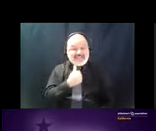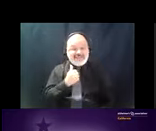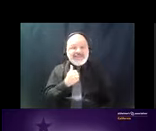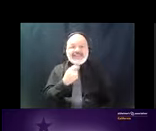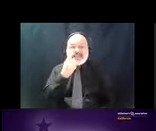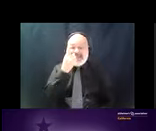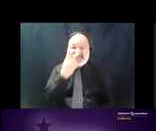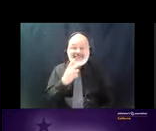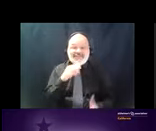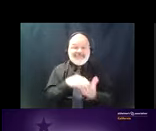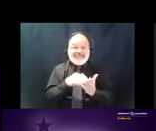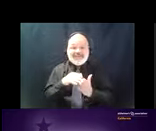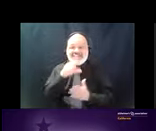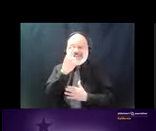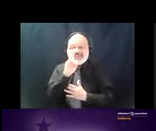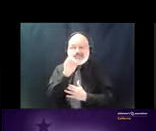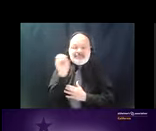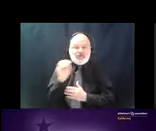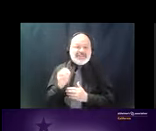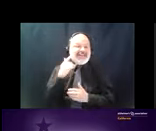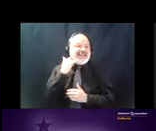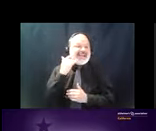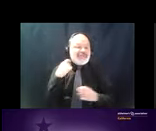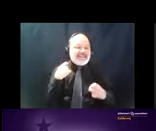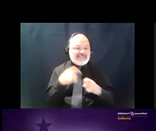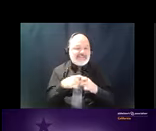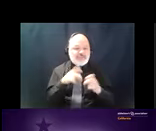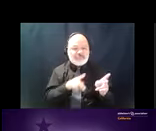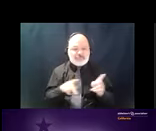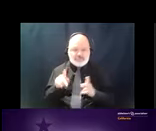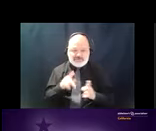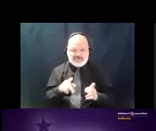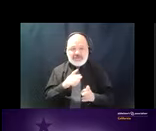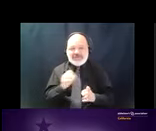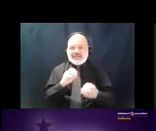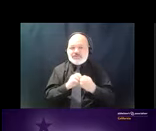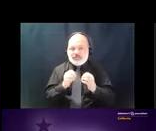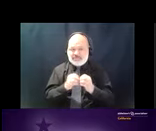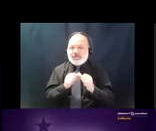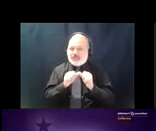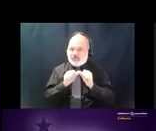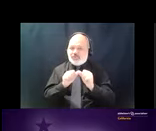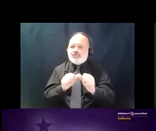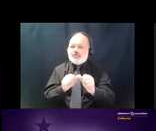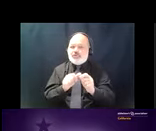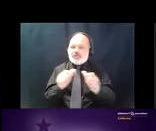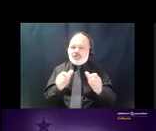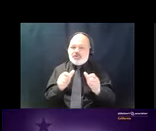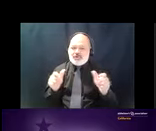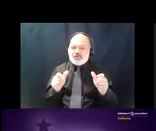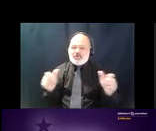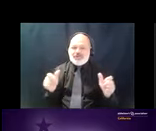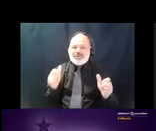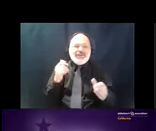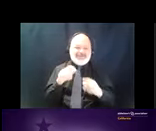500,000 and make up 7% of California's Latino population, and this number will continue to grow as the boomer generation